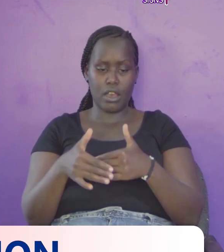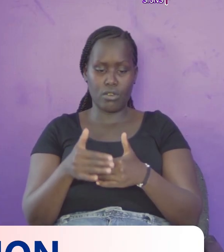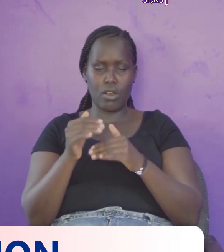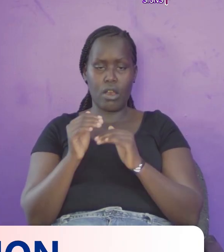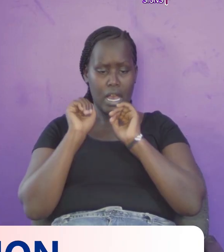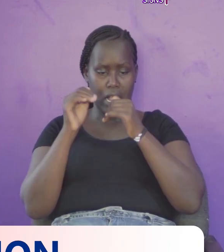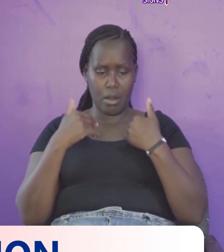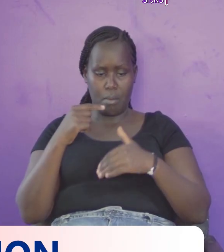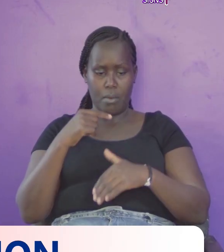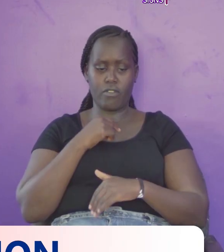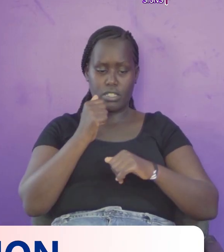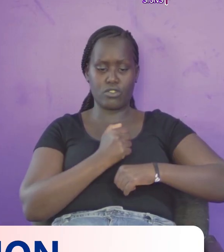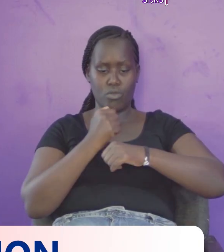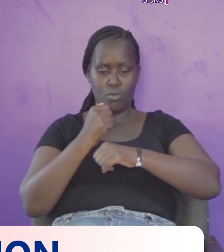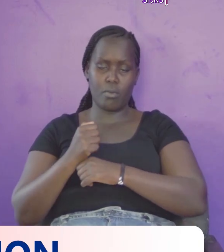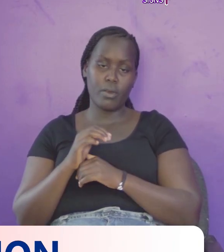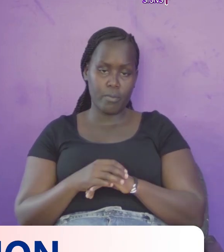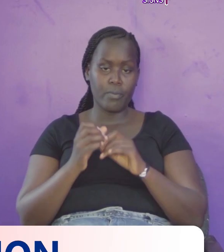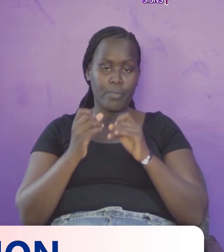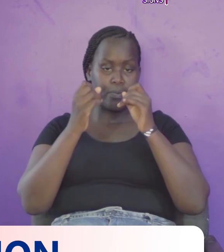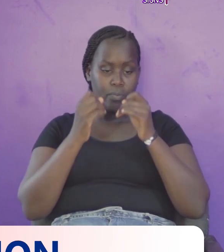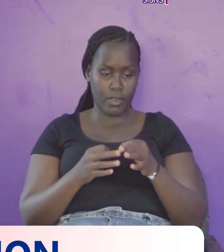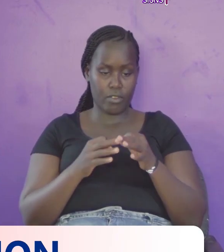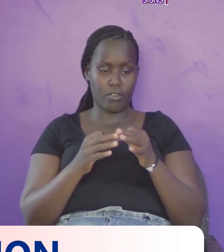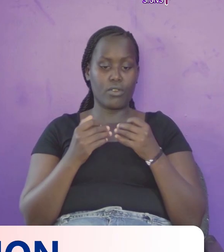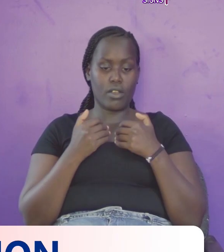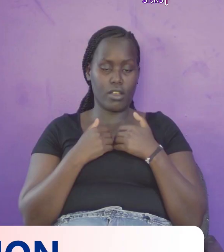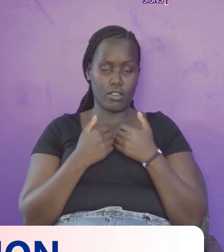Bay? If you went through such